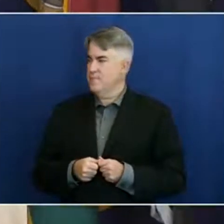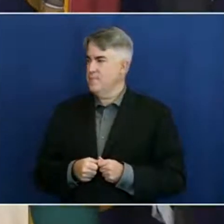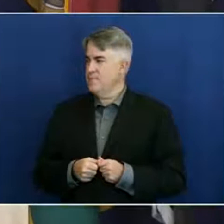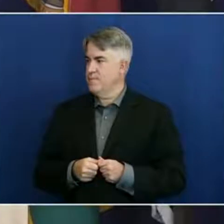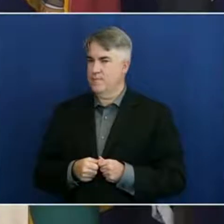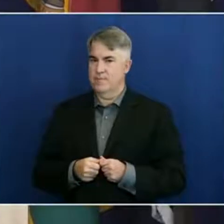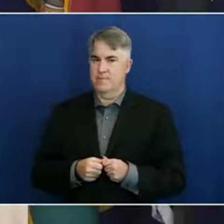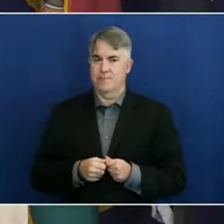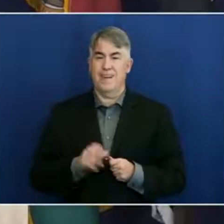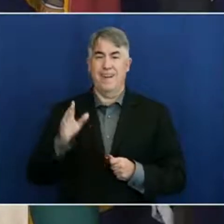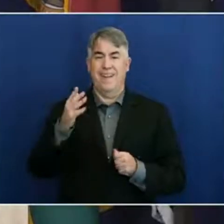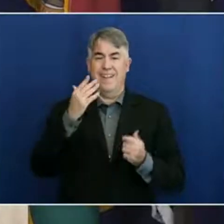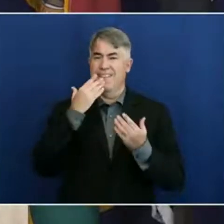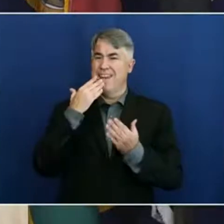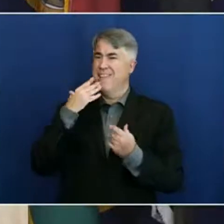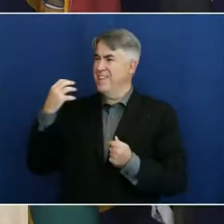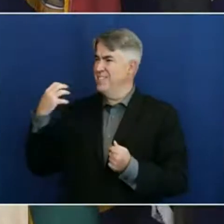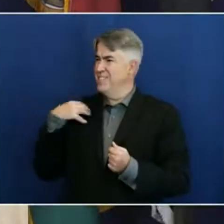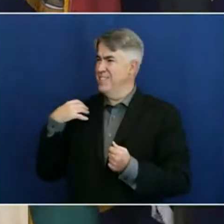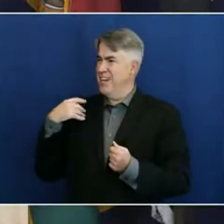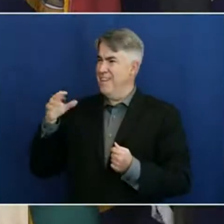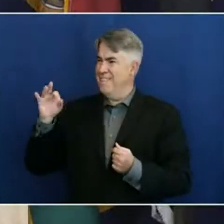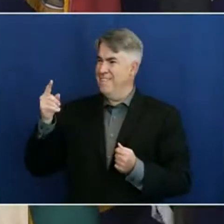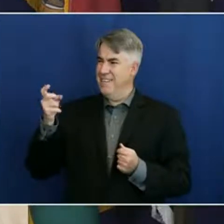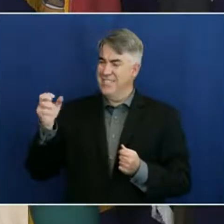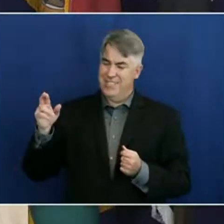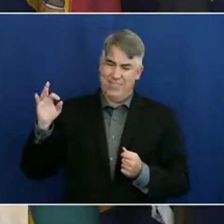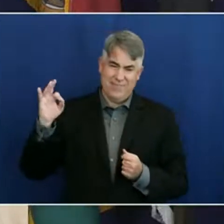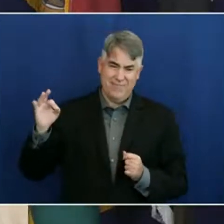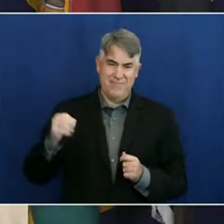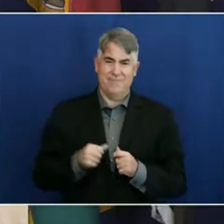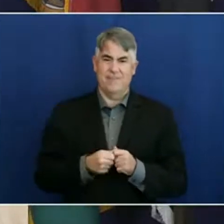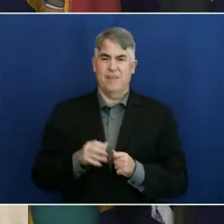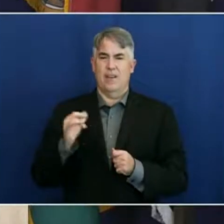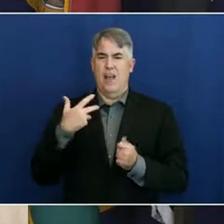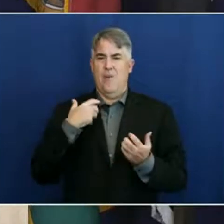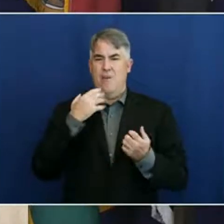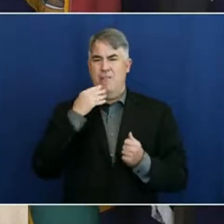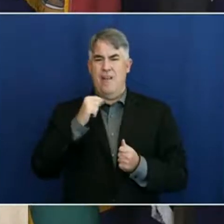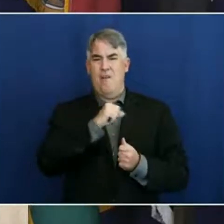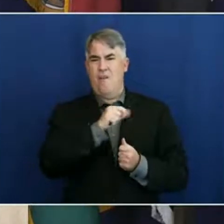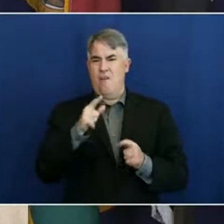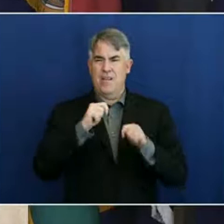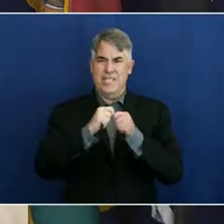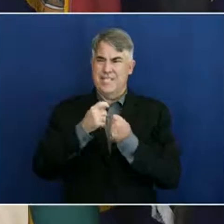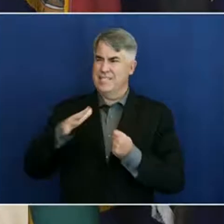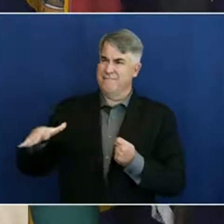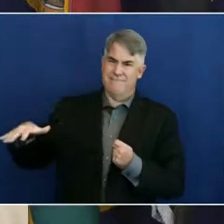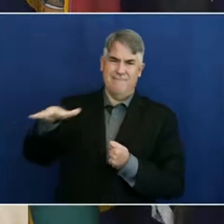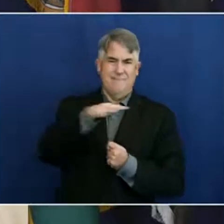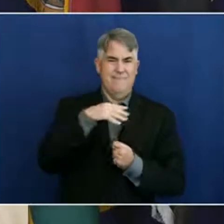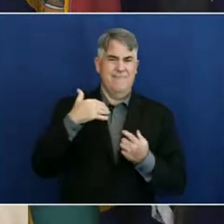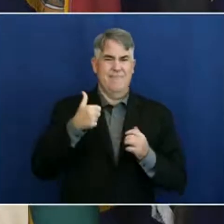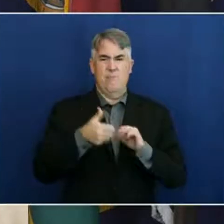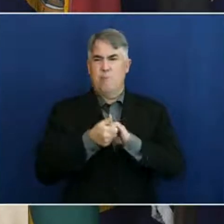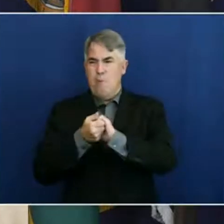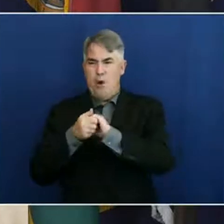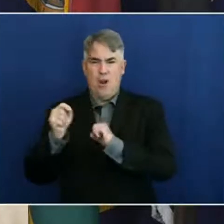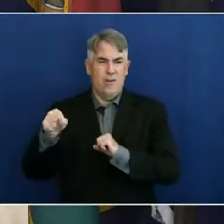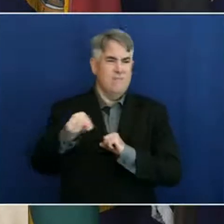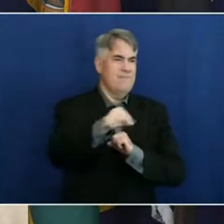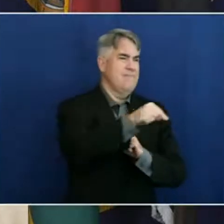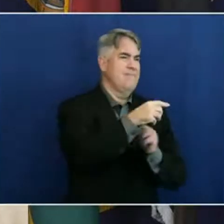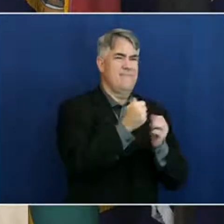Thank you, Chair Fletcher. I'd like to start today by thanking all of our teams from the county and partners in the community for all the hard work